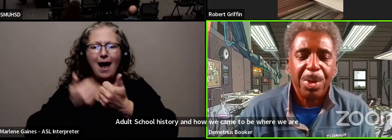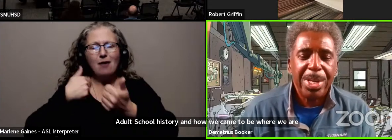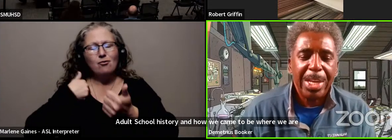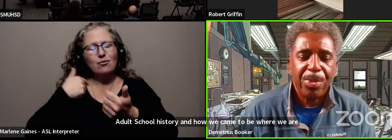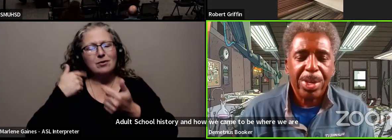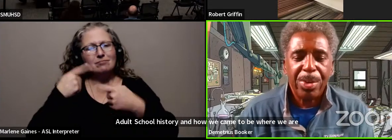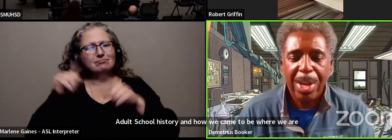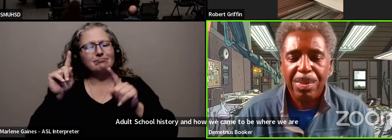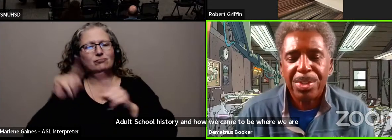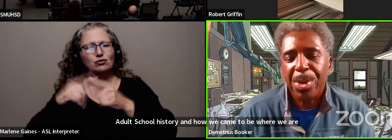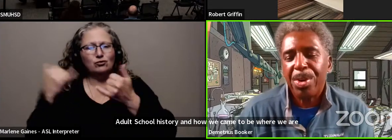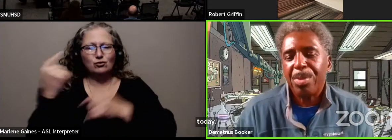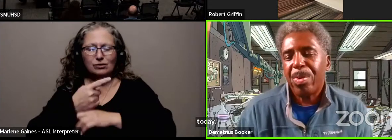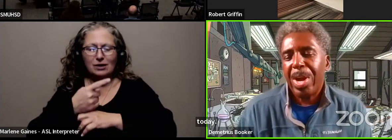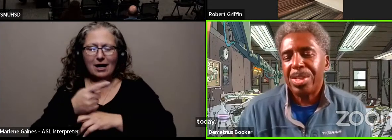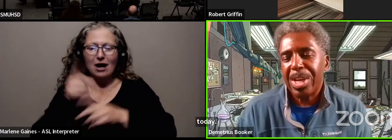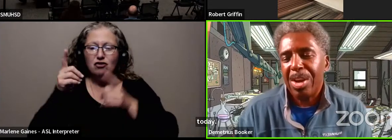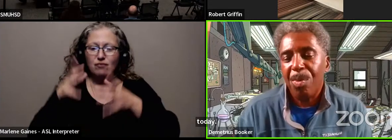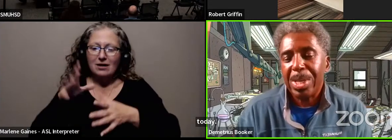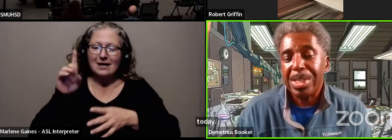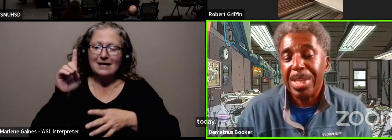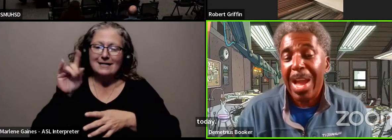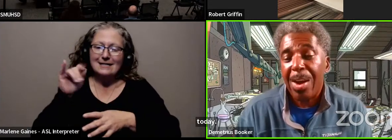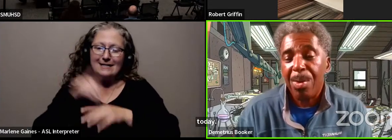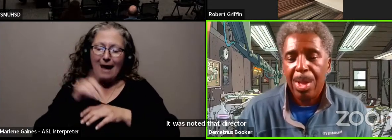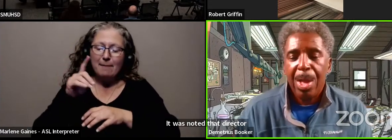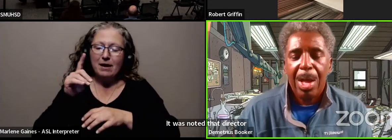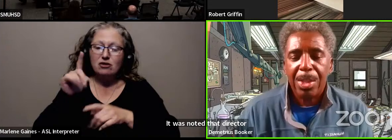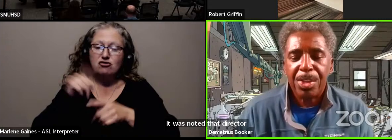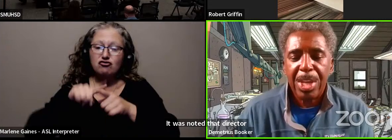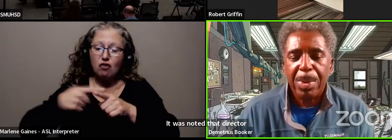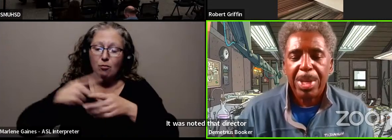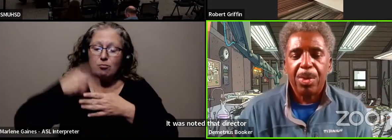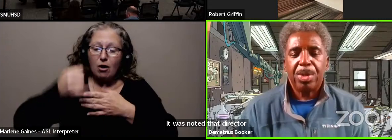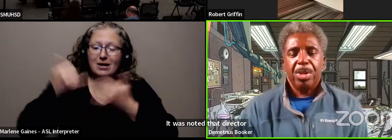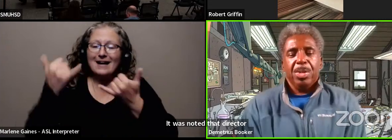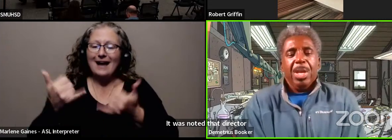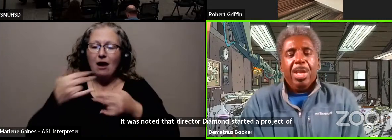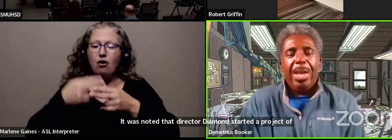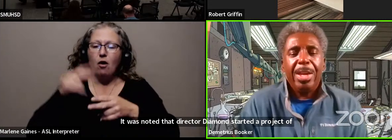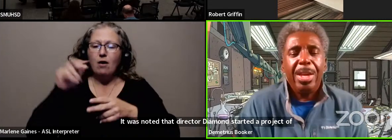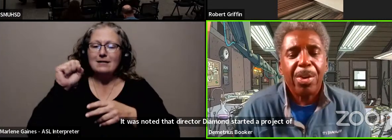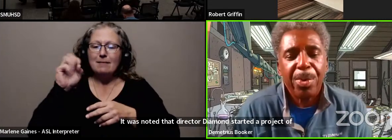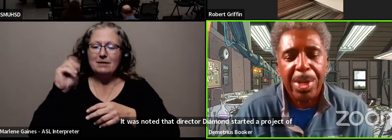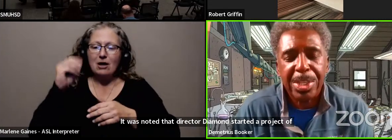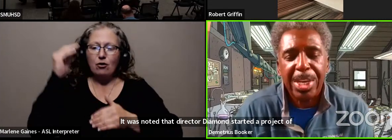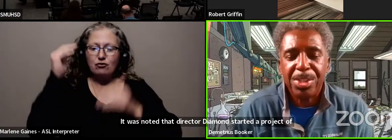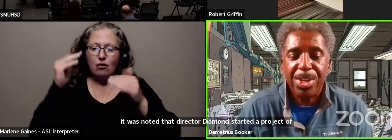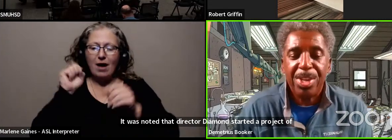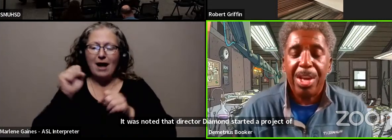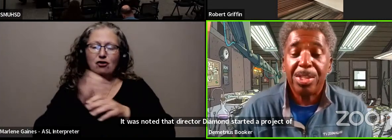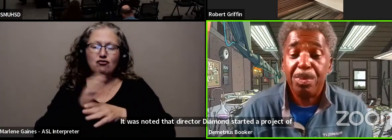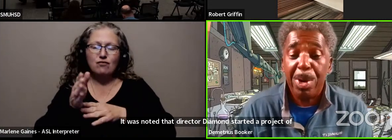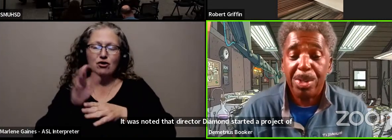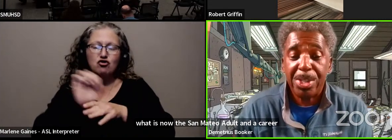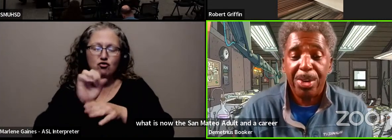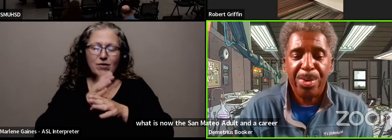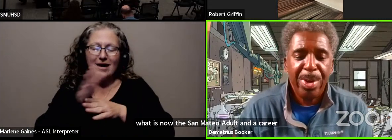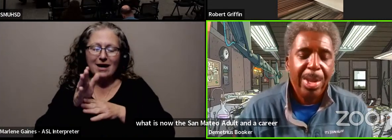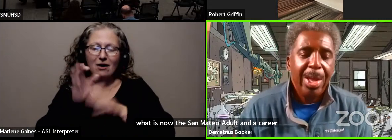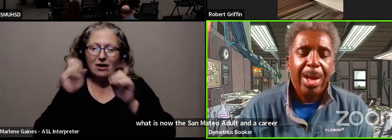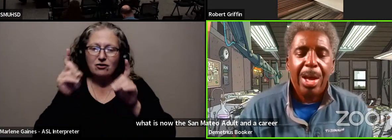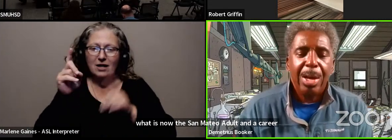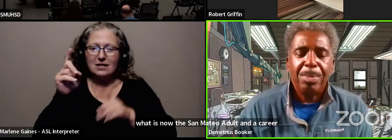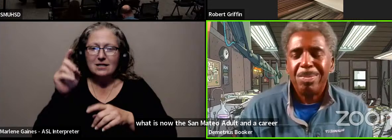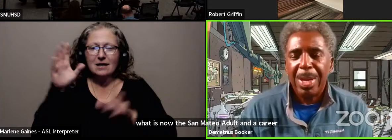It was noted that Director Diamond started a project of what is now the San Mateo Adult and Career Education Smart